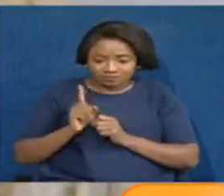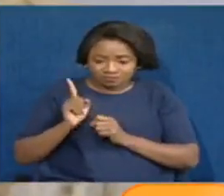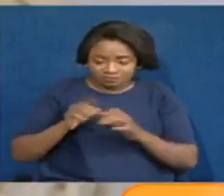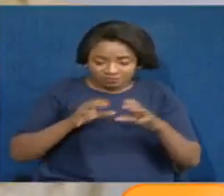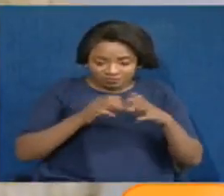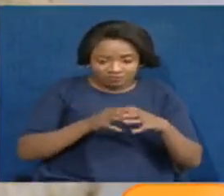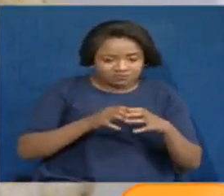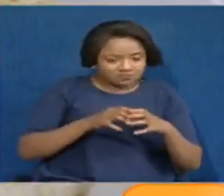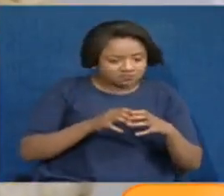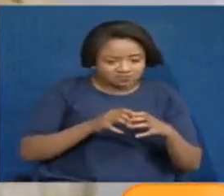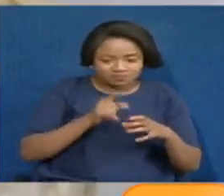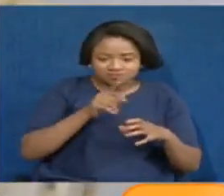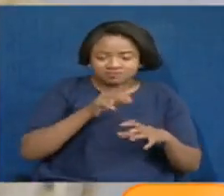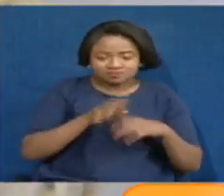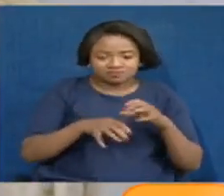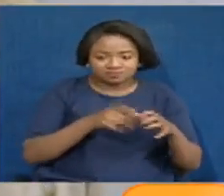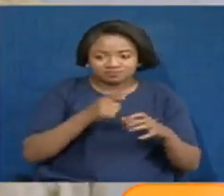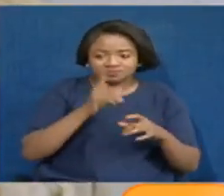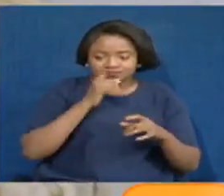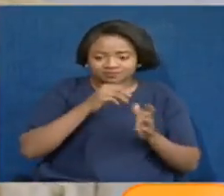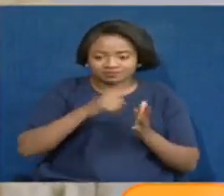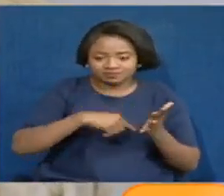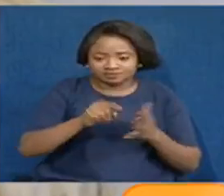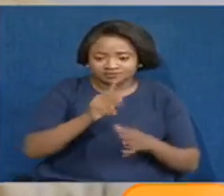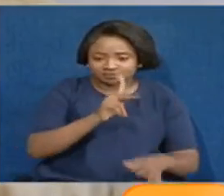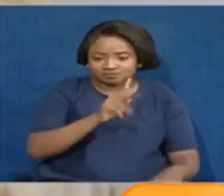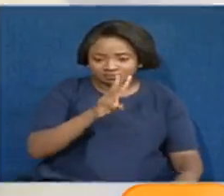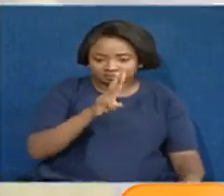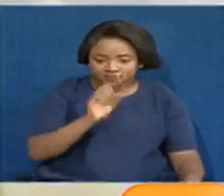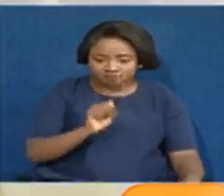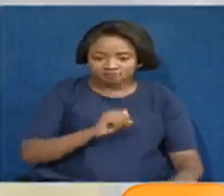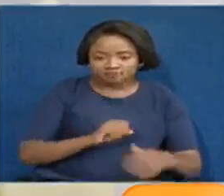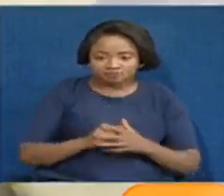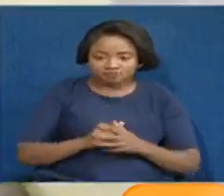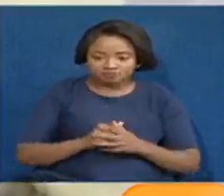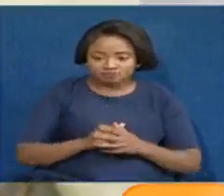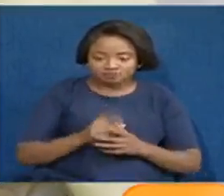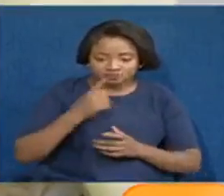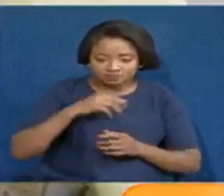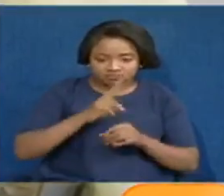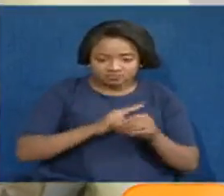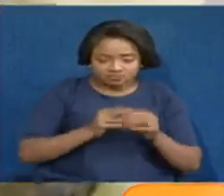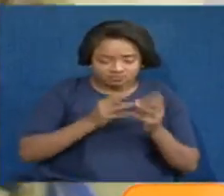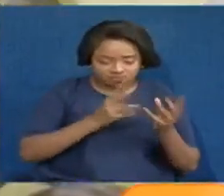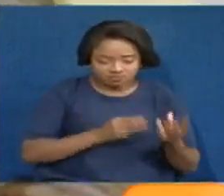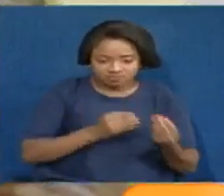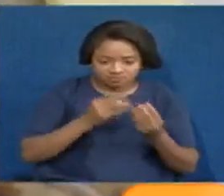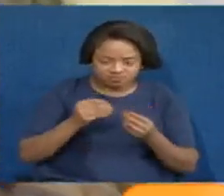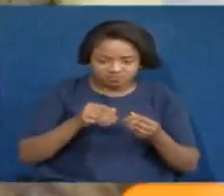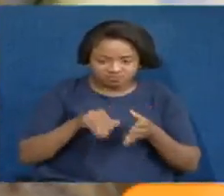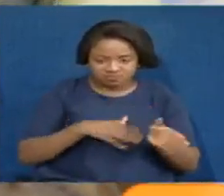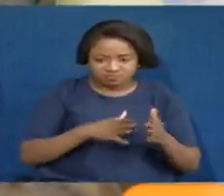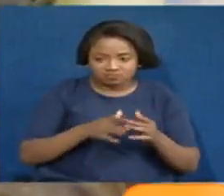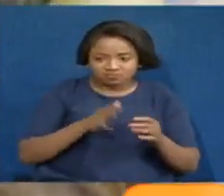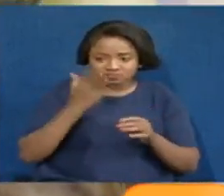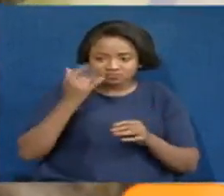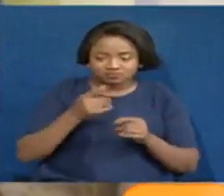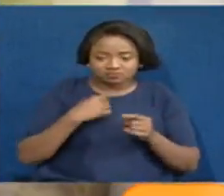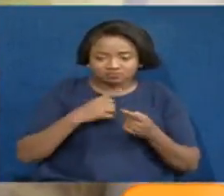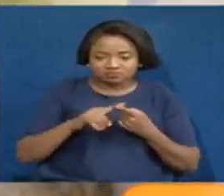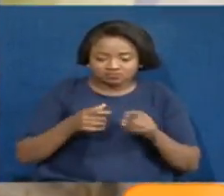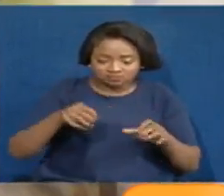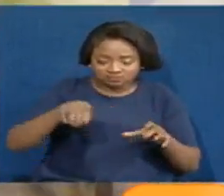as wildlife and have been approved by the Kenya Wildlife Service. So we use a simple method, which involve use of deionized